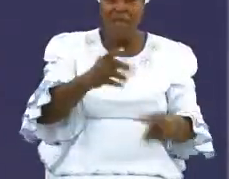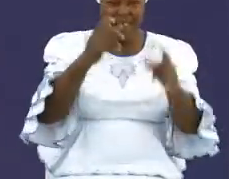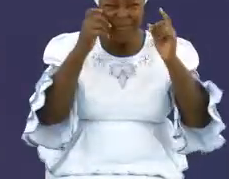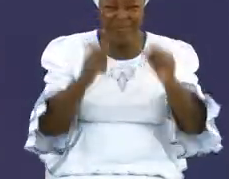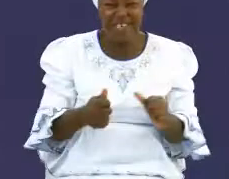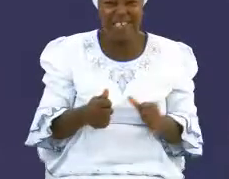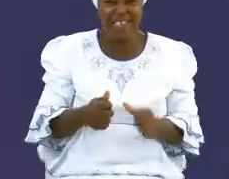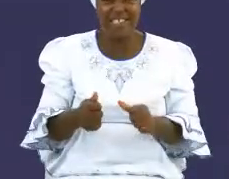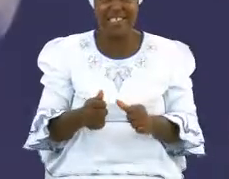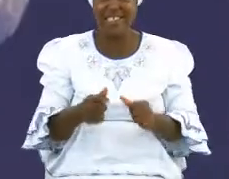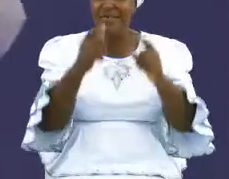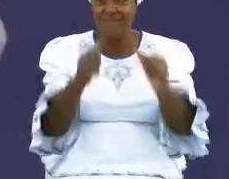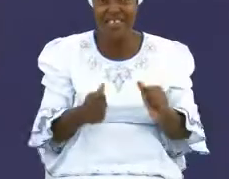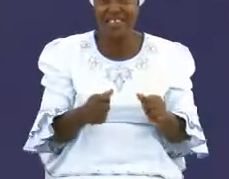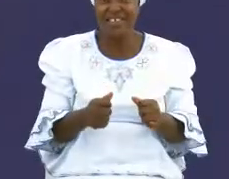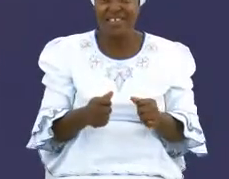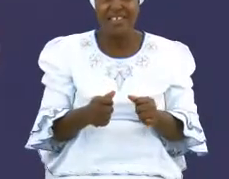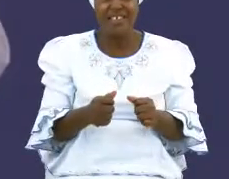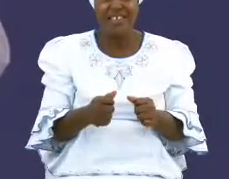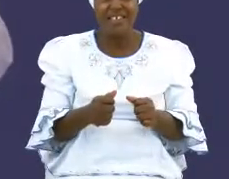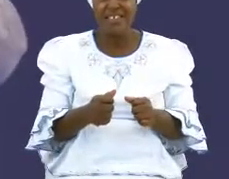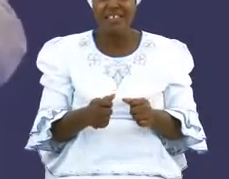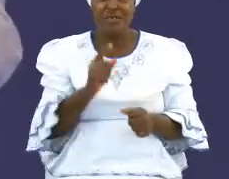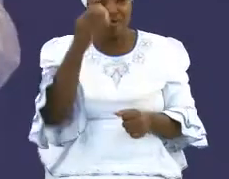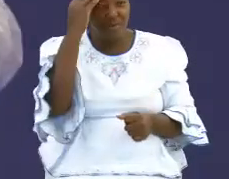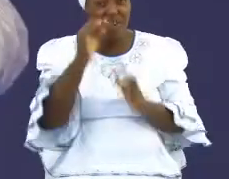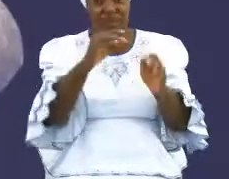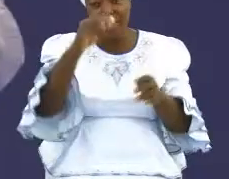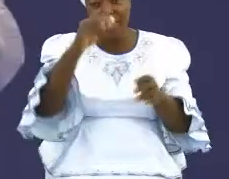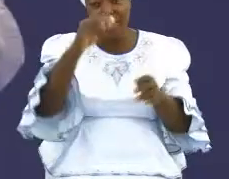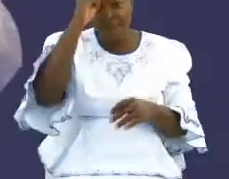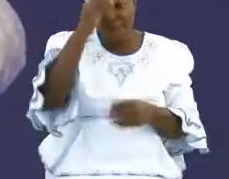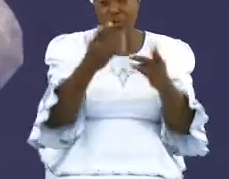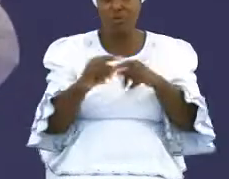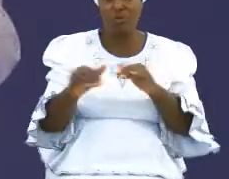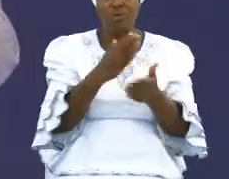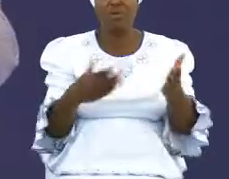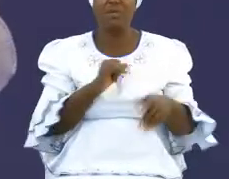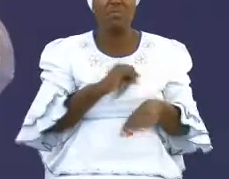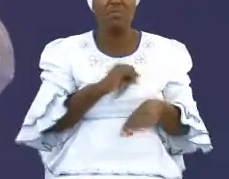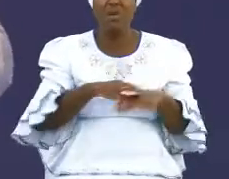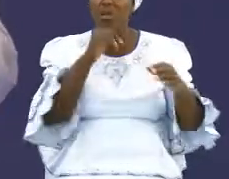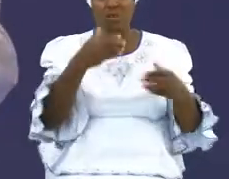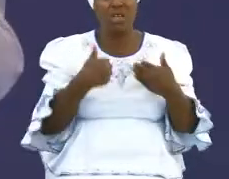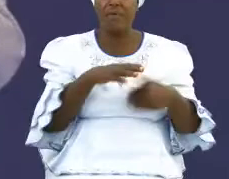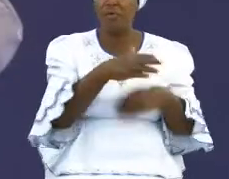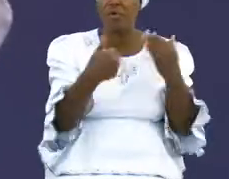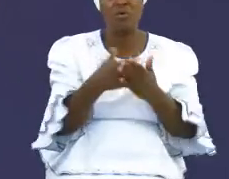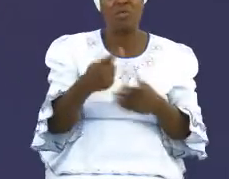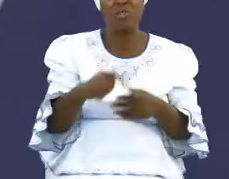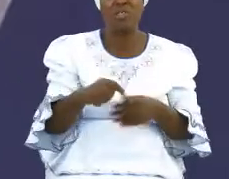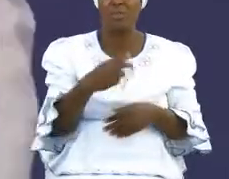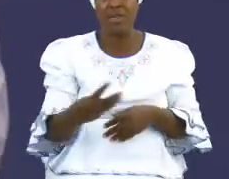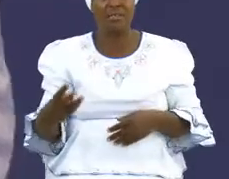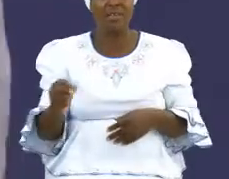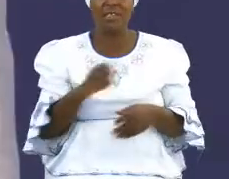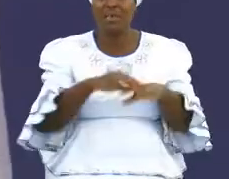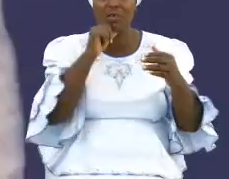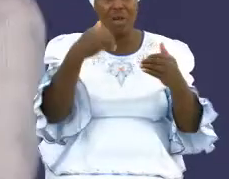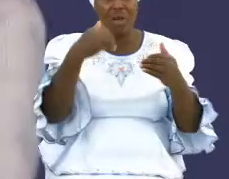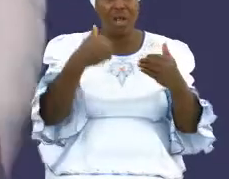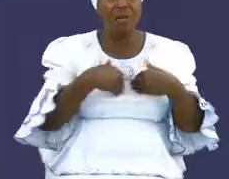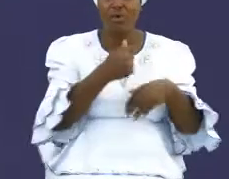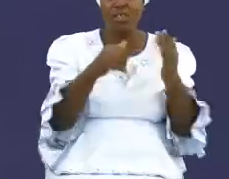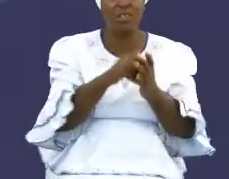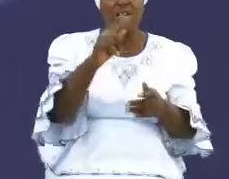Immediate. You know, if a man was to do something, he may not have all the tools, all the gadgets and all the things to make those